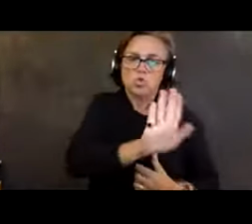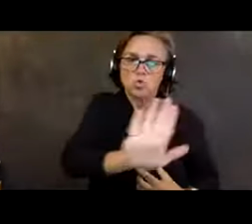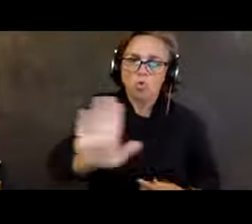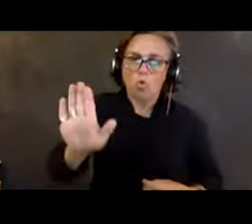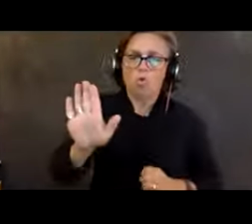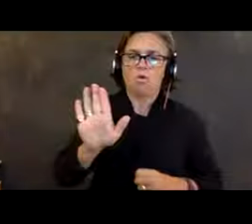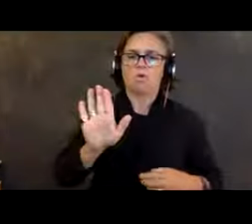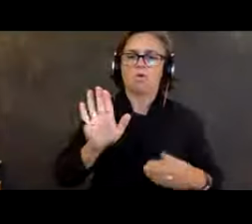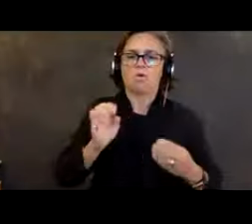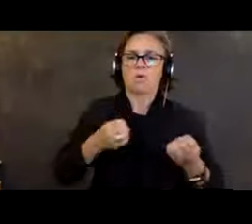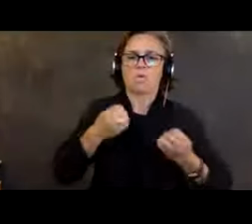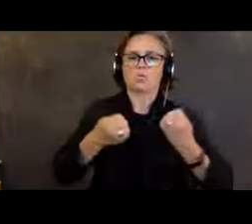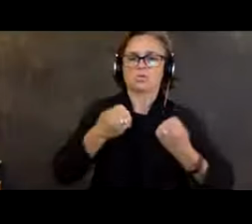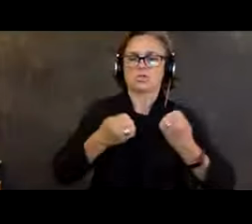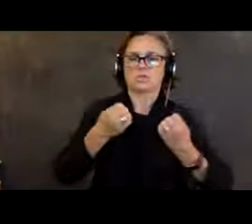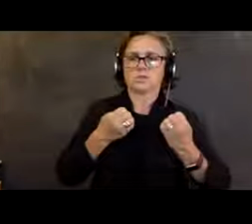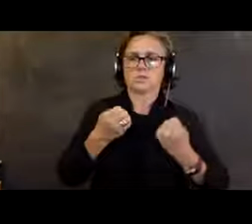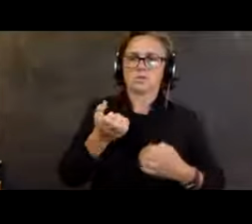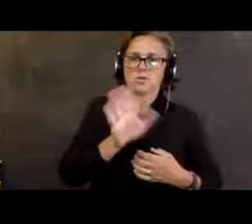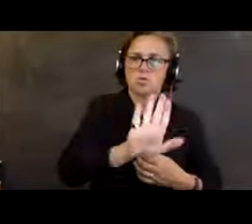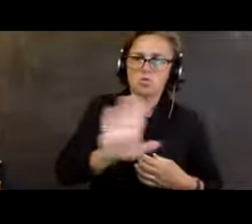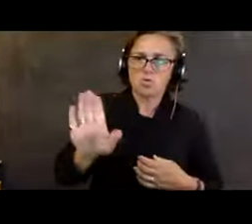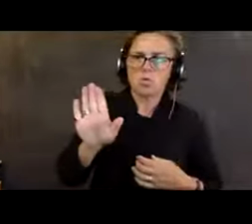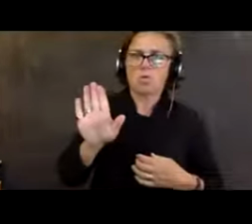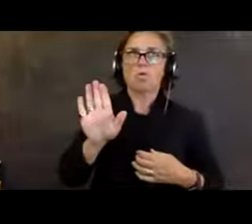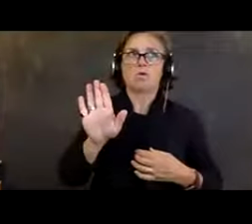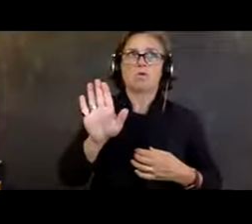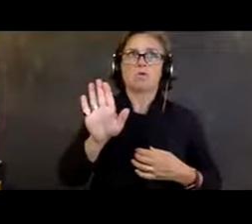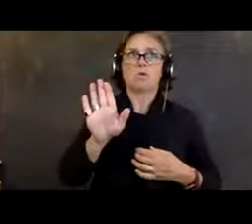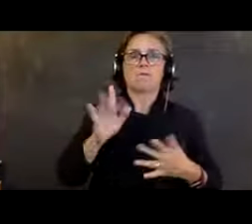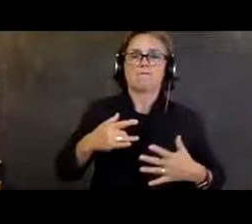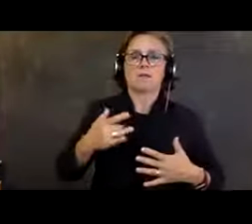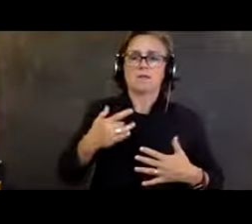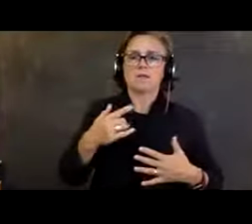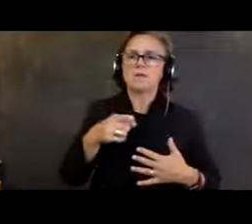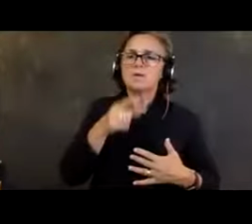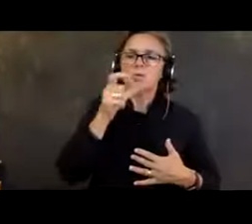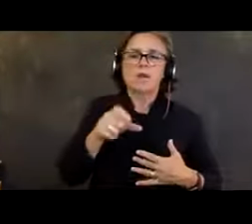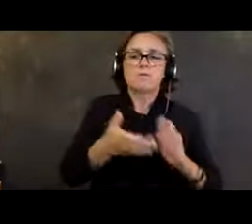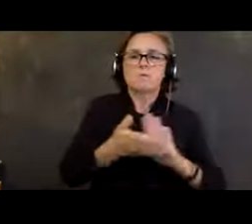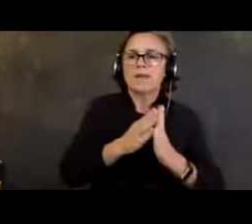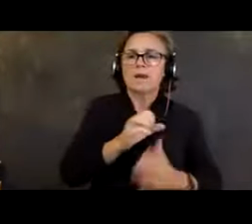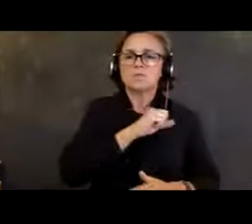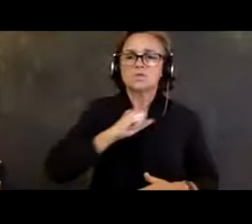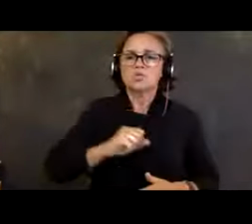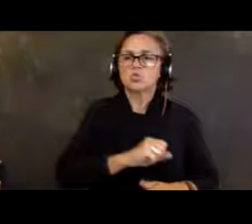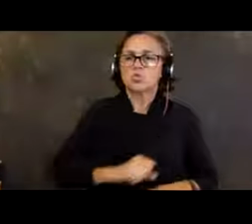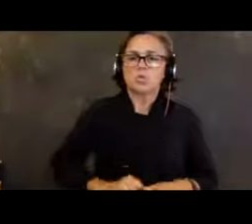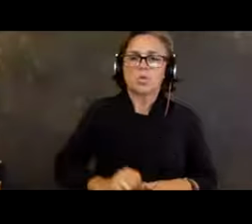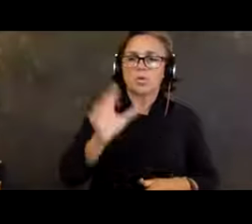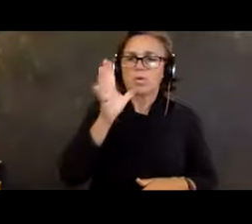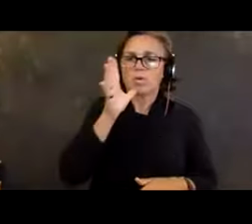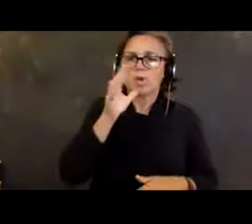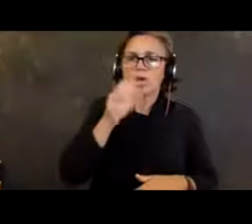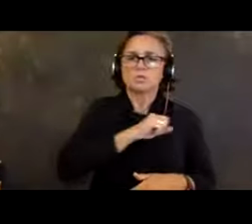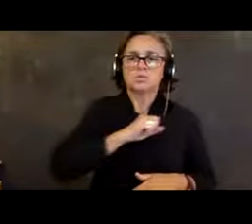super moms, super dads, but we need to find if we're emotionally impacted, if we're feeling